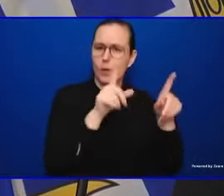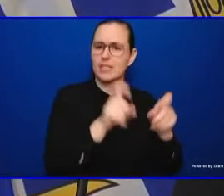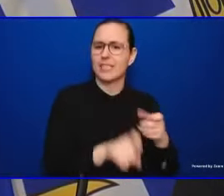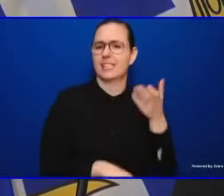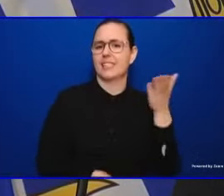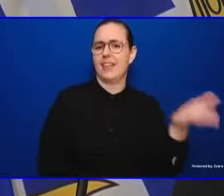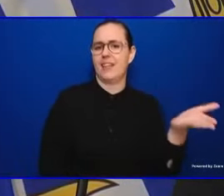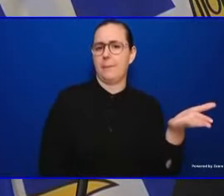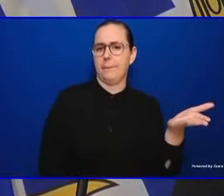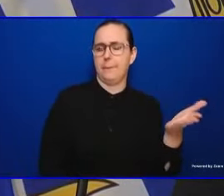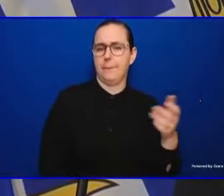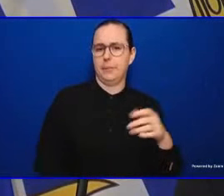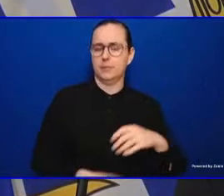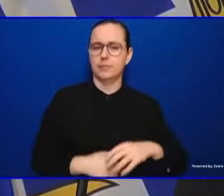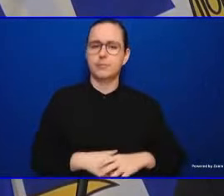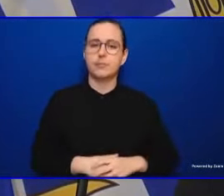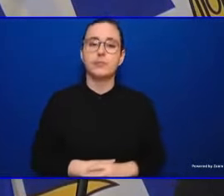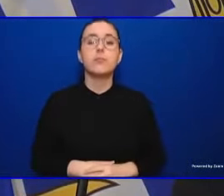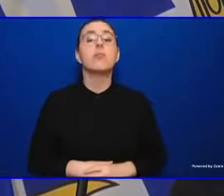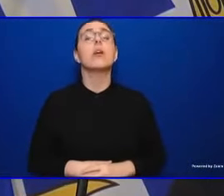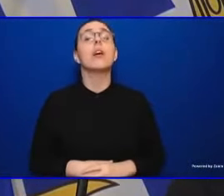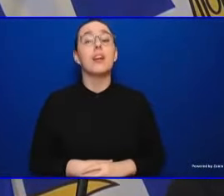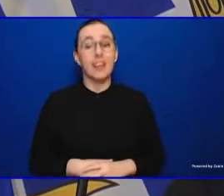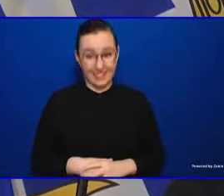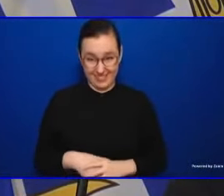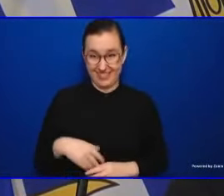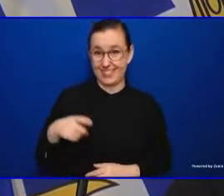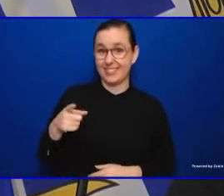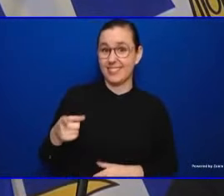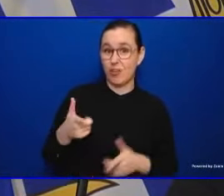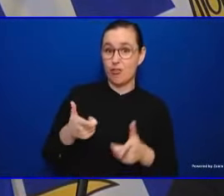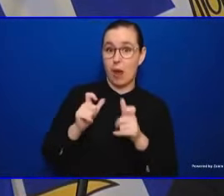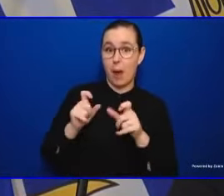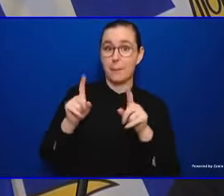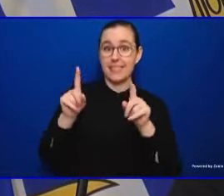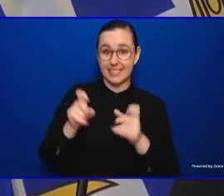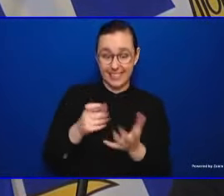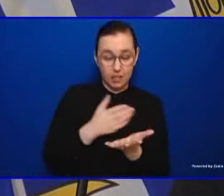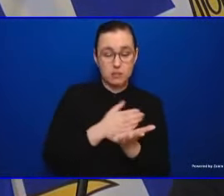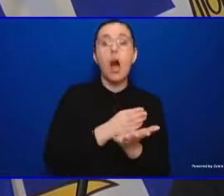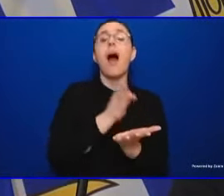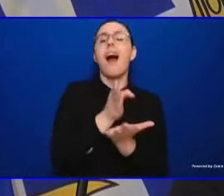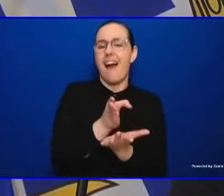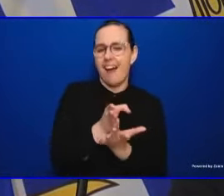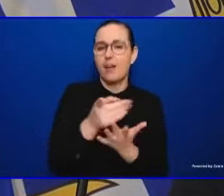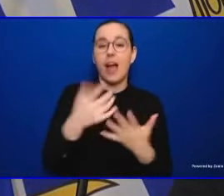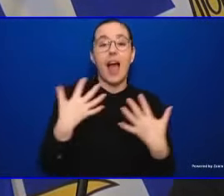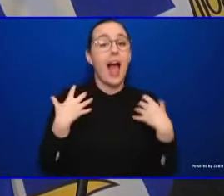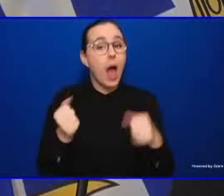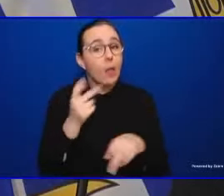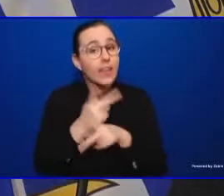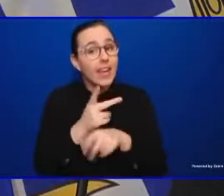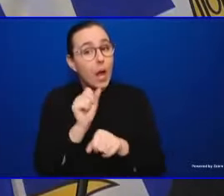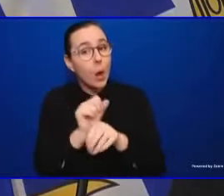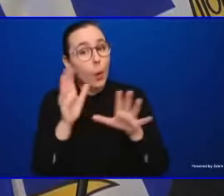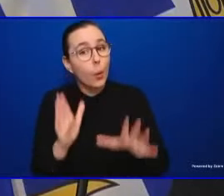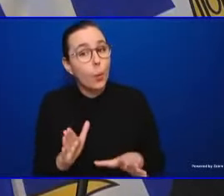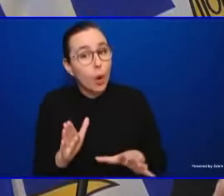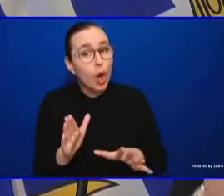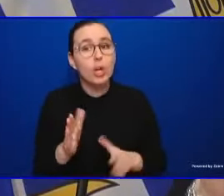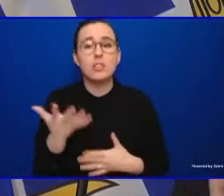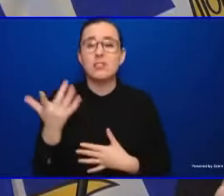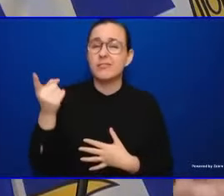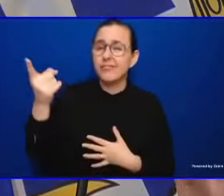in acute care settings, in remote, rural, Indigenous, and other more vulnerable communities to make sure